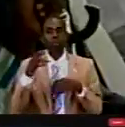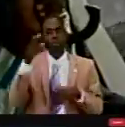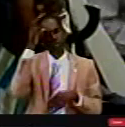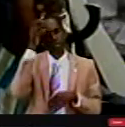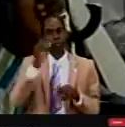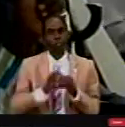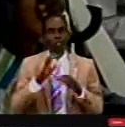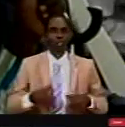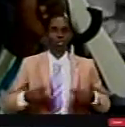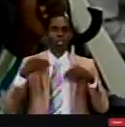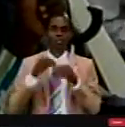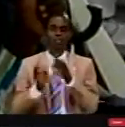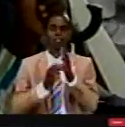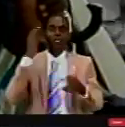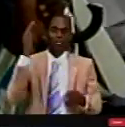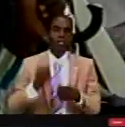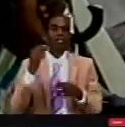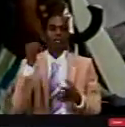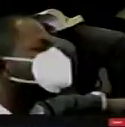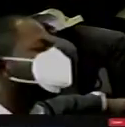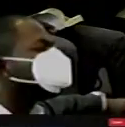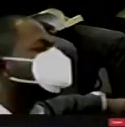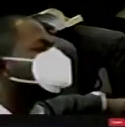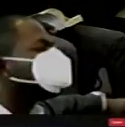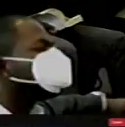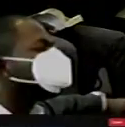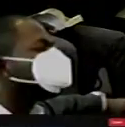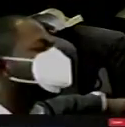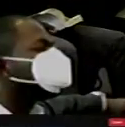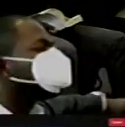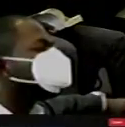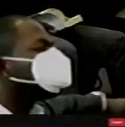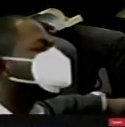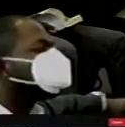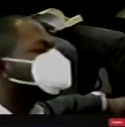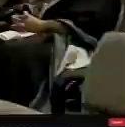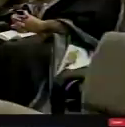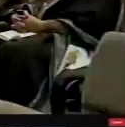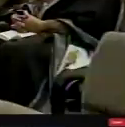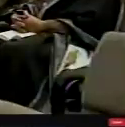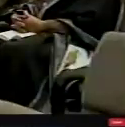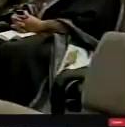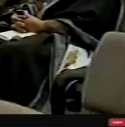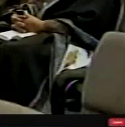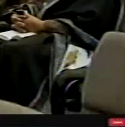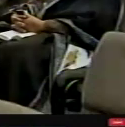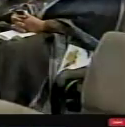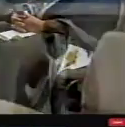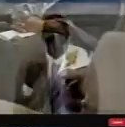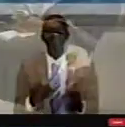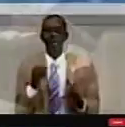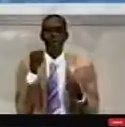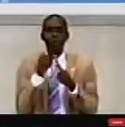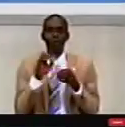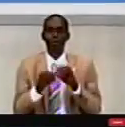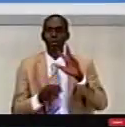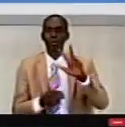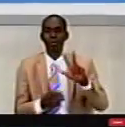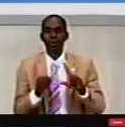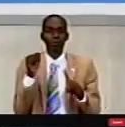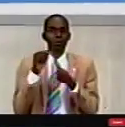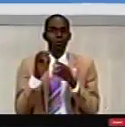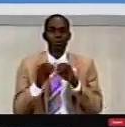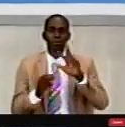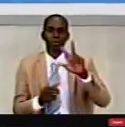Jesus name amen for you by coming to number three now number three is Consecration